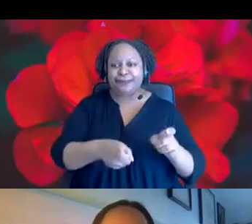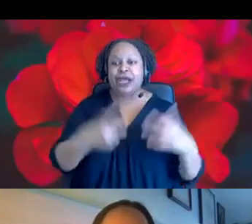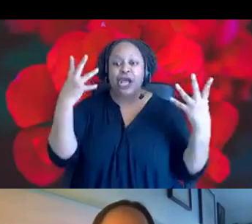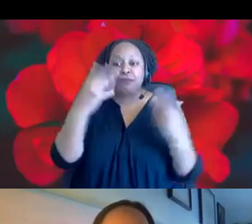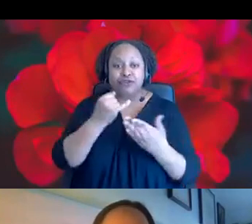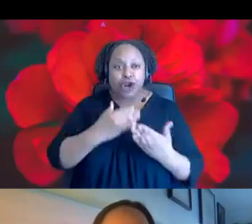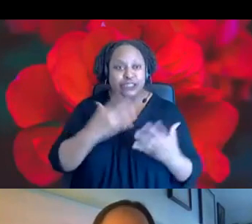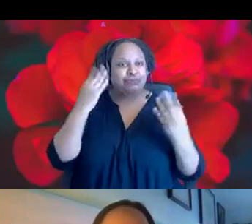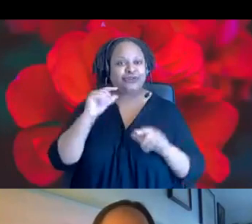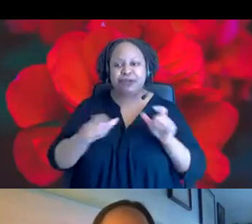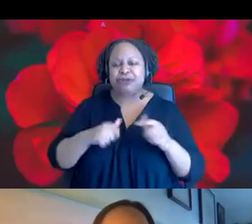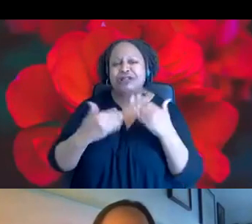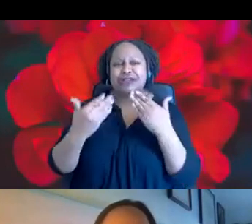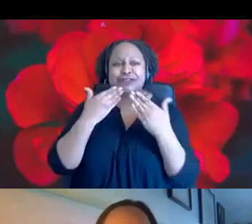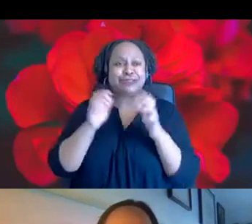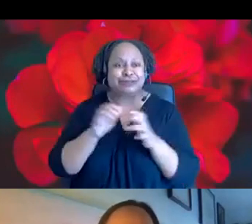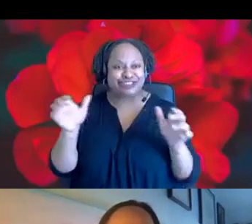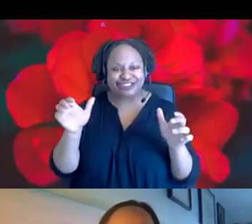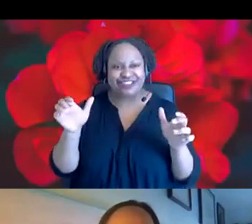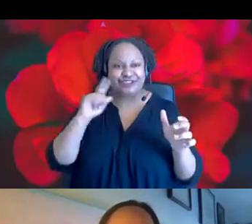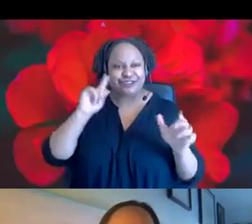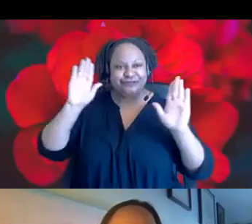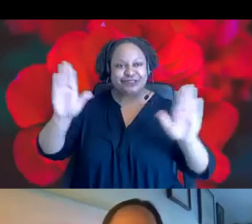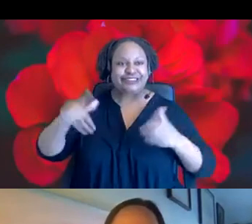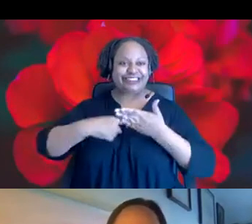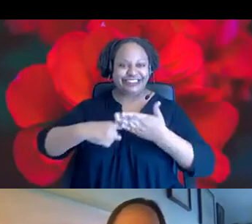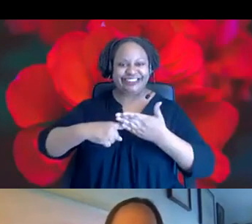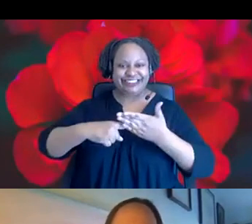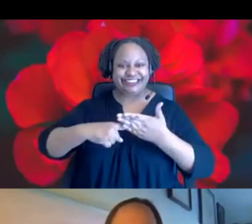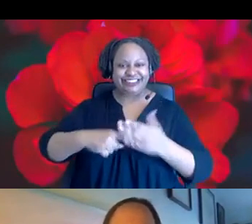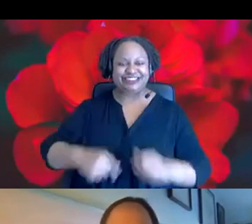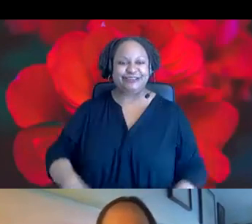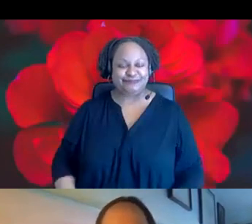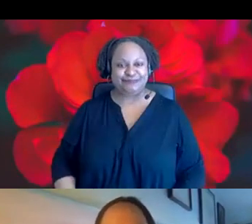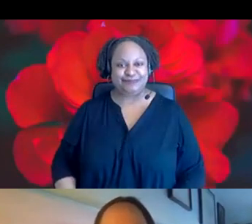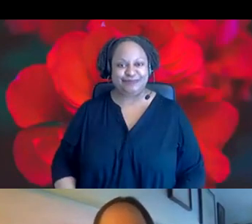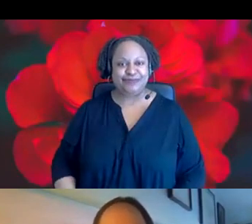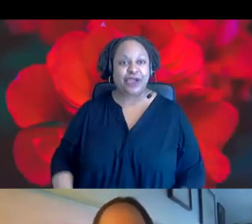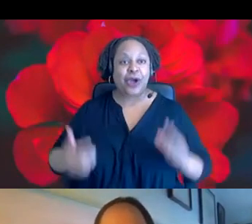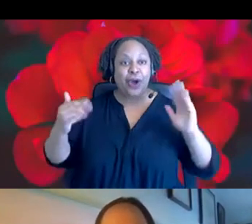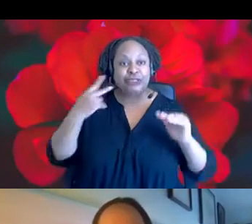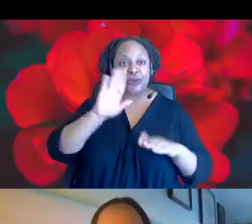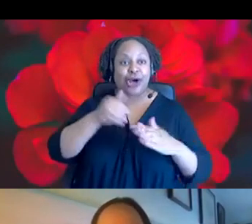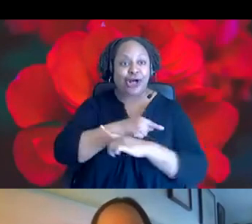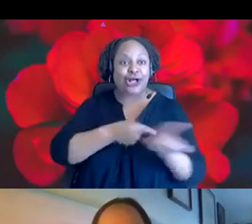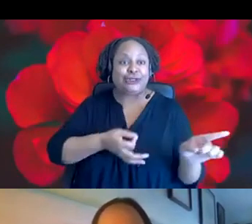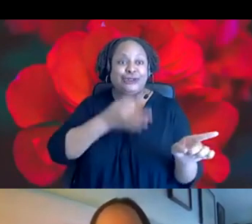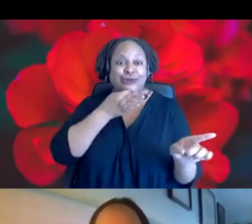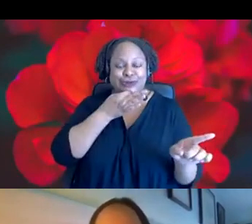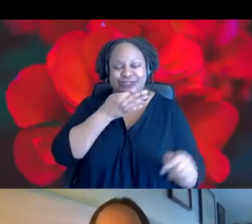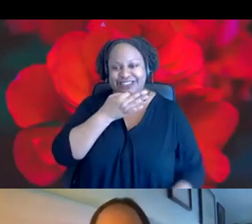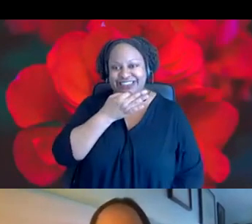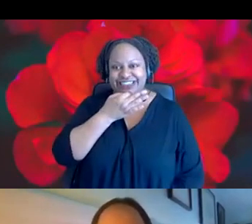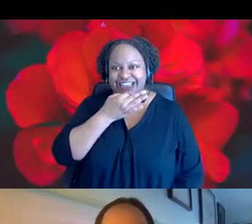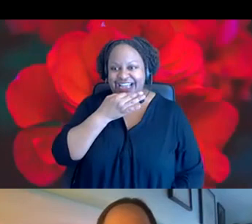artists, beautiful people. Thank you all so much for this great conversation. And I hope to see you all soon. Everyone's